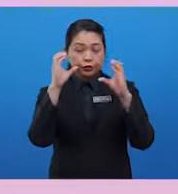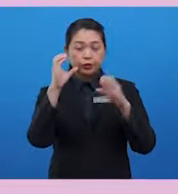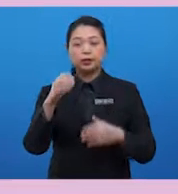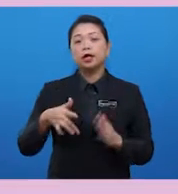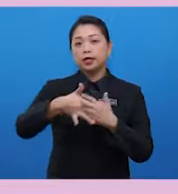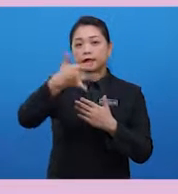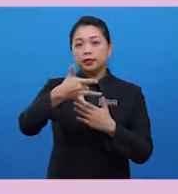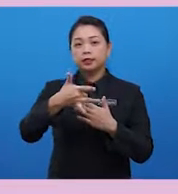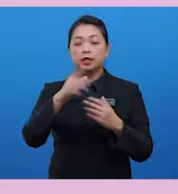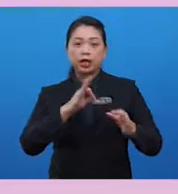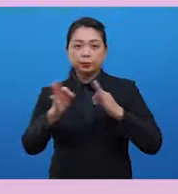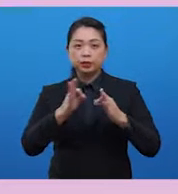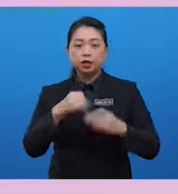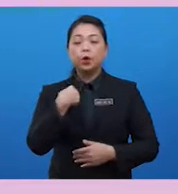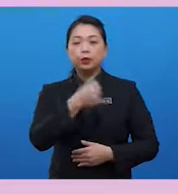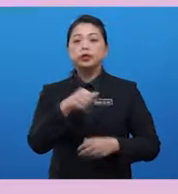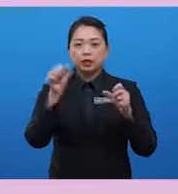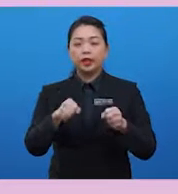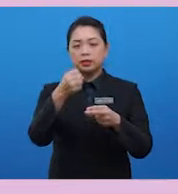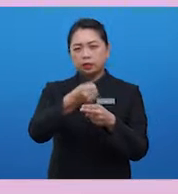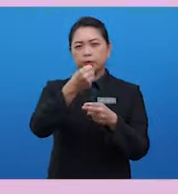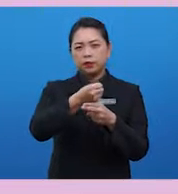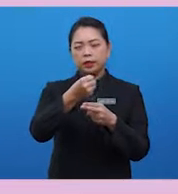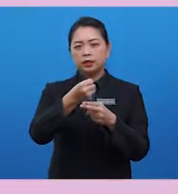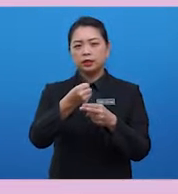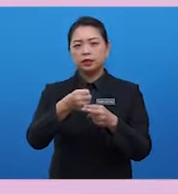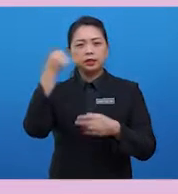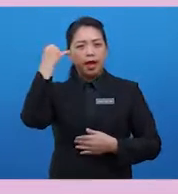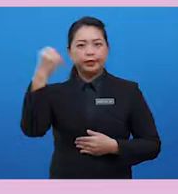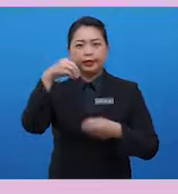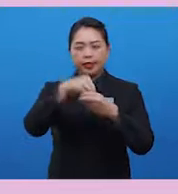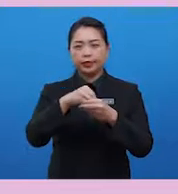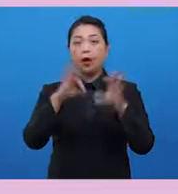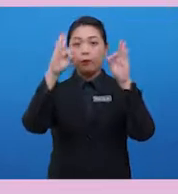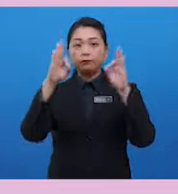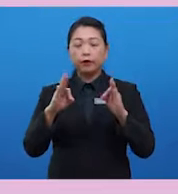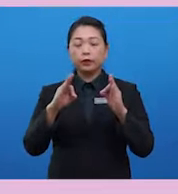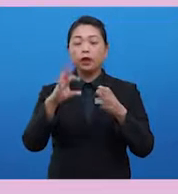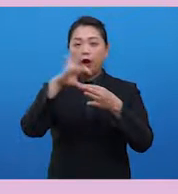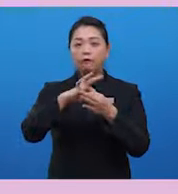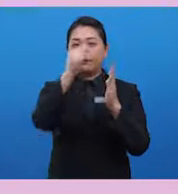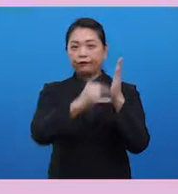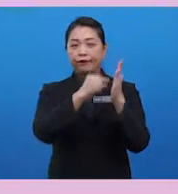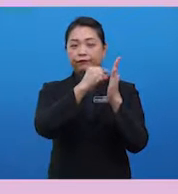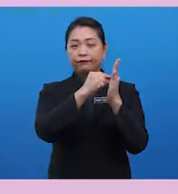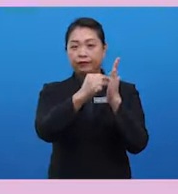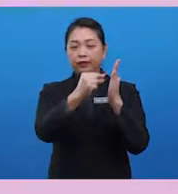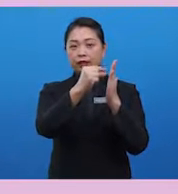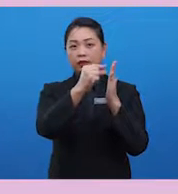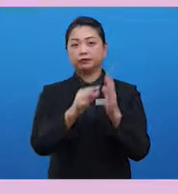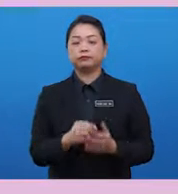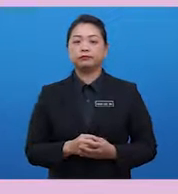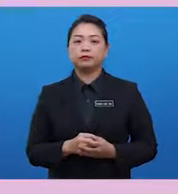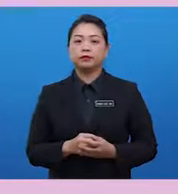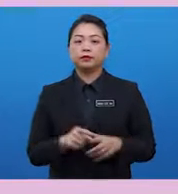inferring. We can simplify these ideas in the form of the graphic organizer,